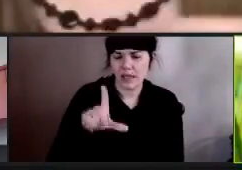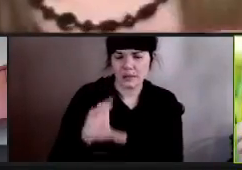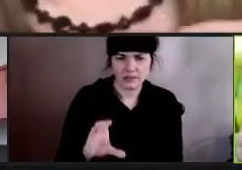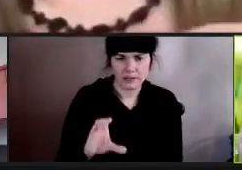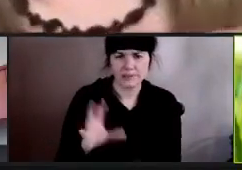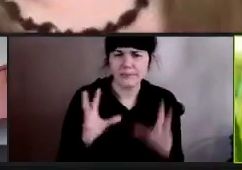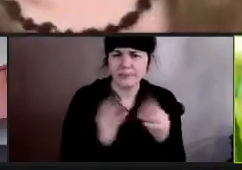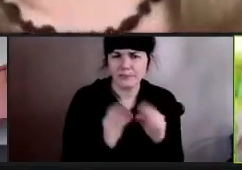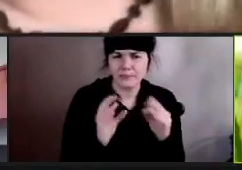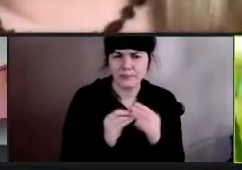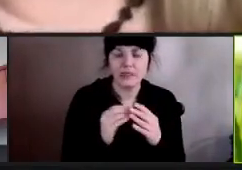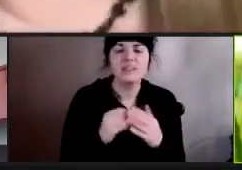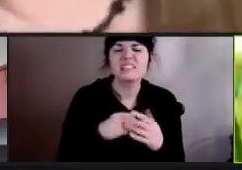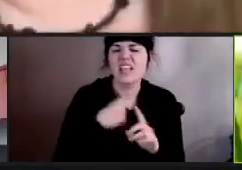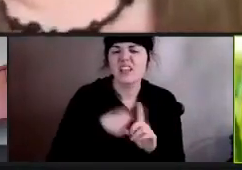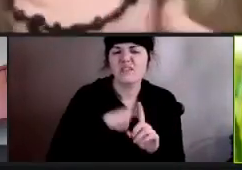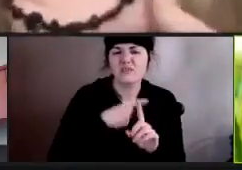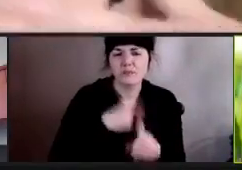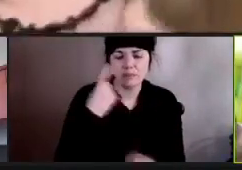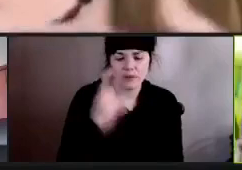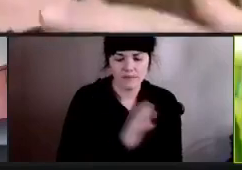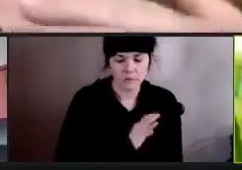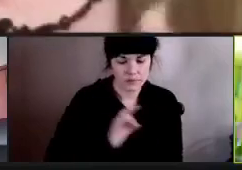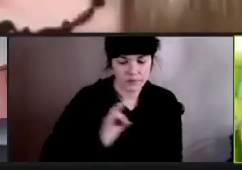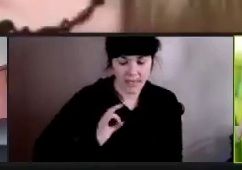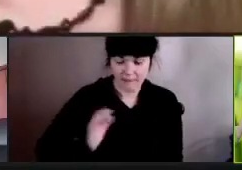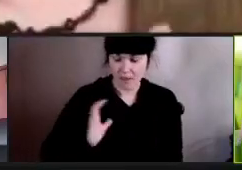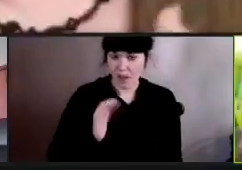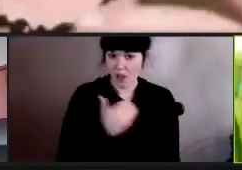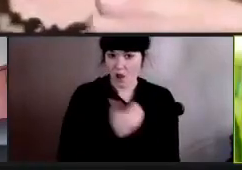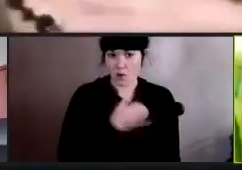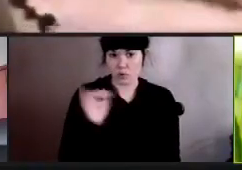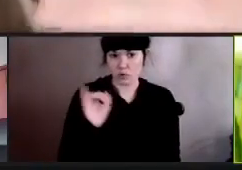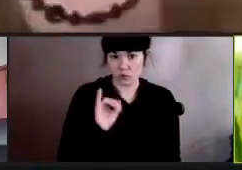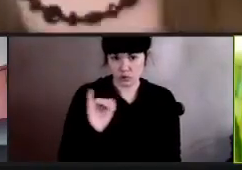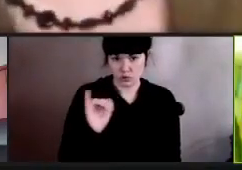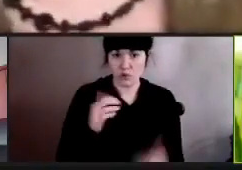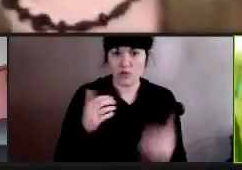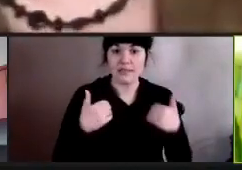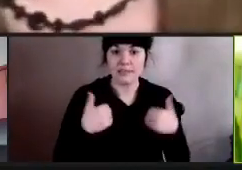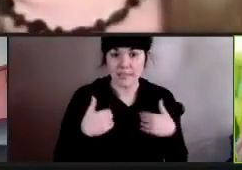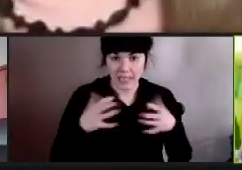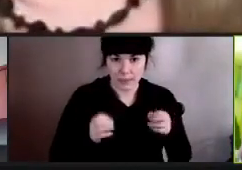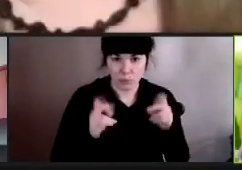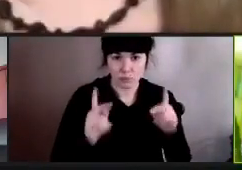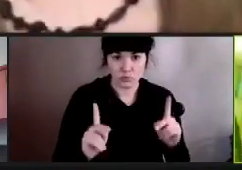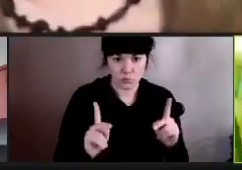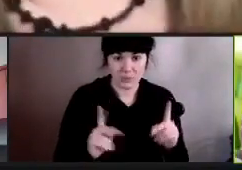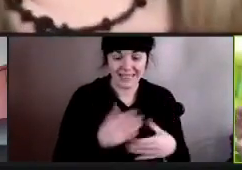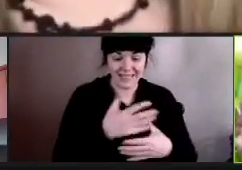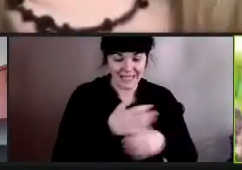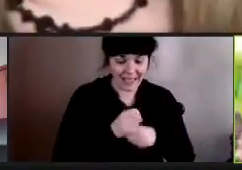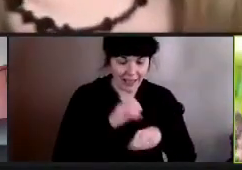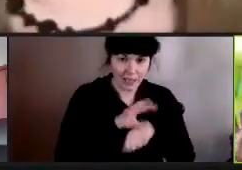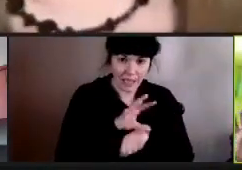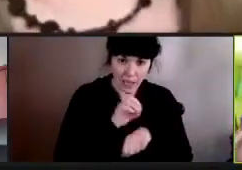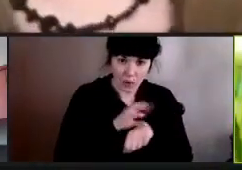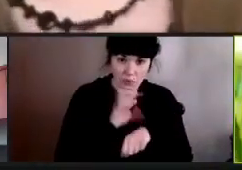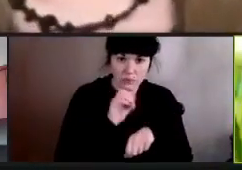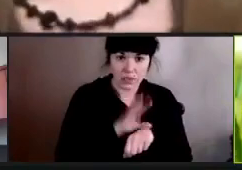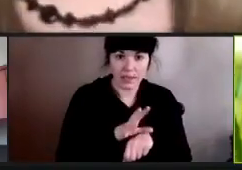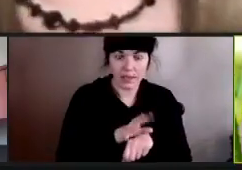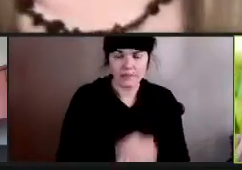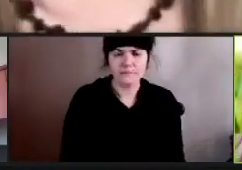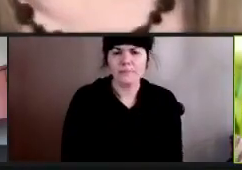a support through the insurance that they can go for counseling and things like that, because we know that the pandemic has created a lot